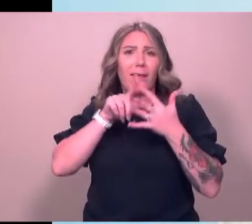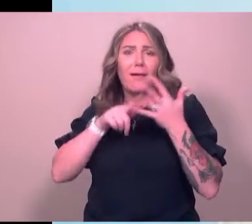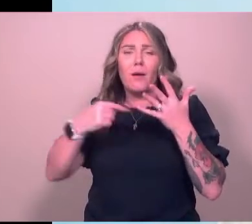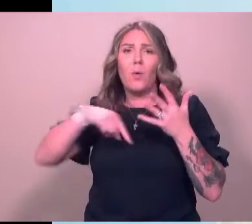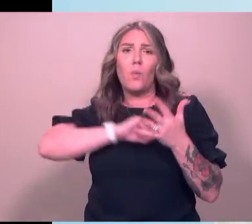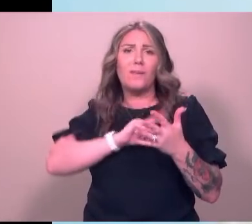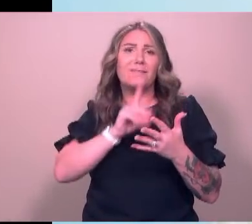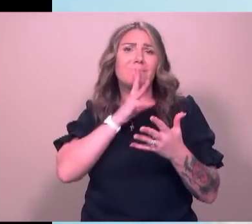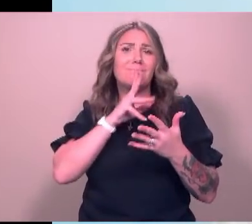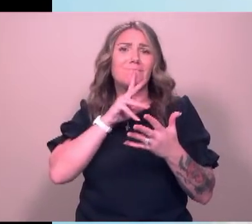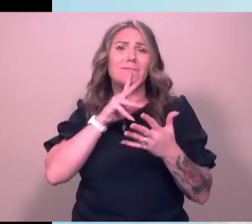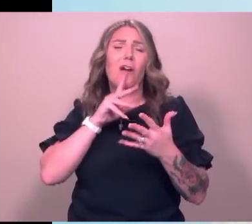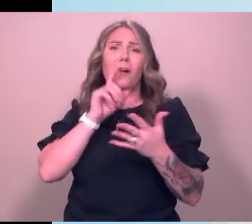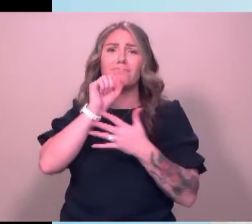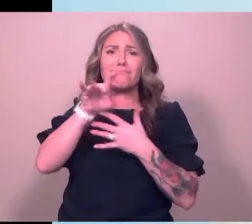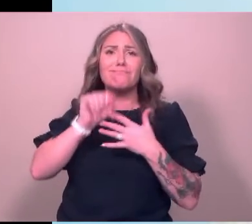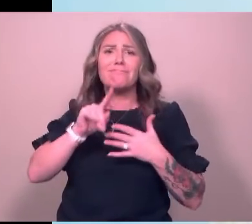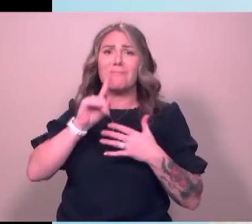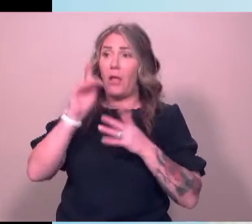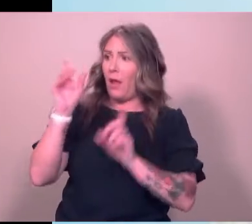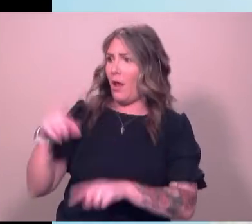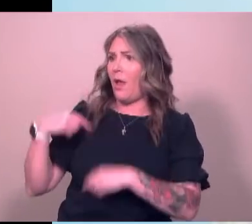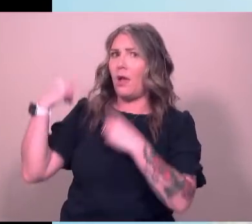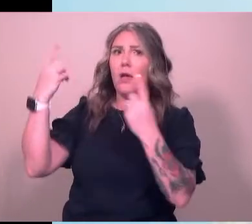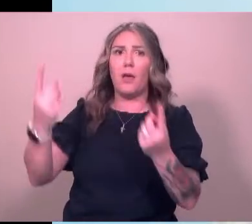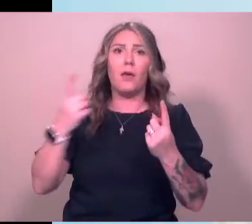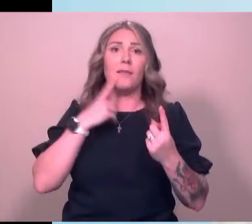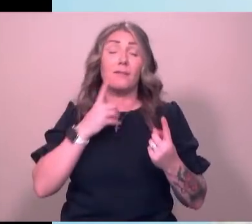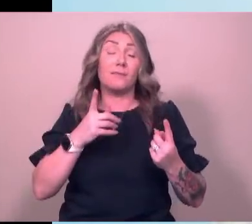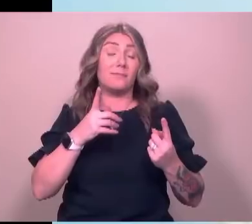all along. I think you kind of hit the nail on the